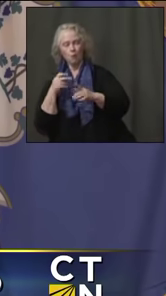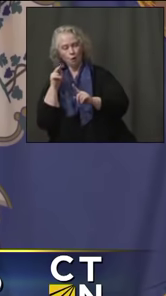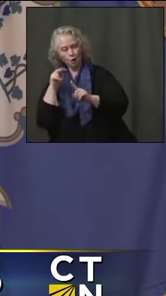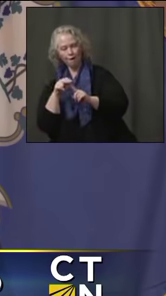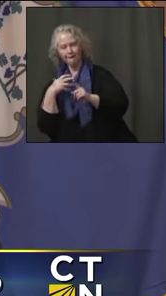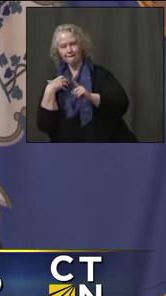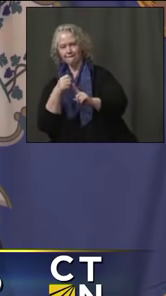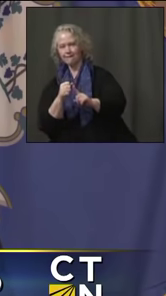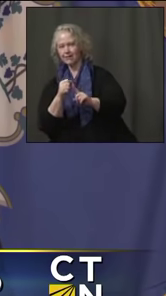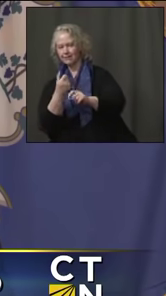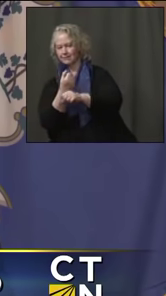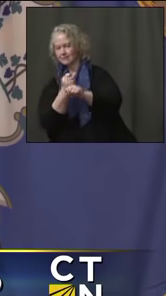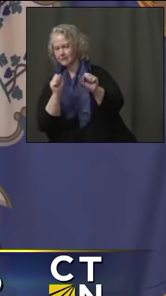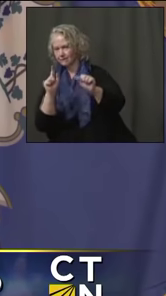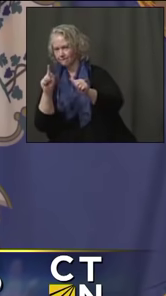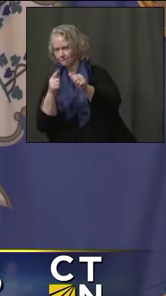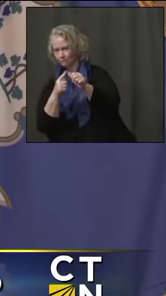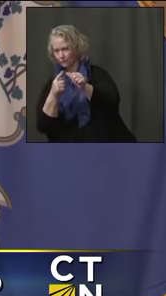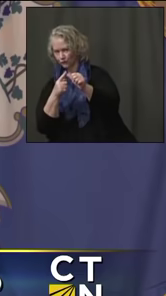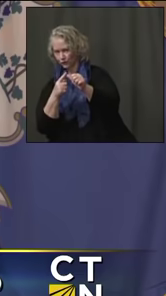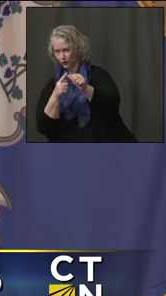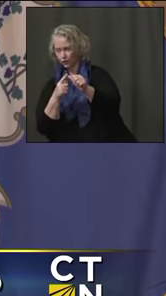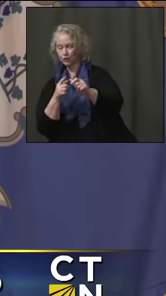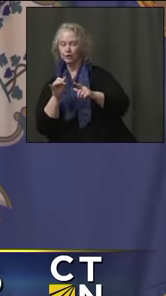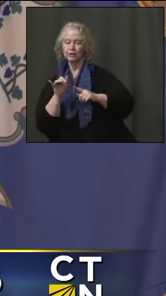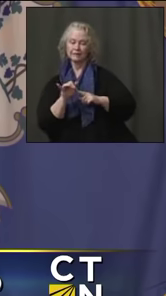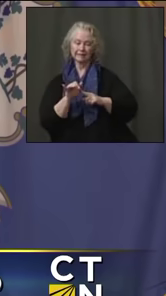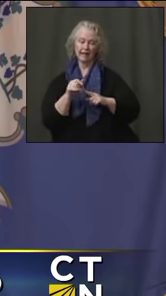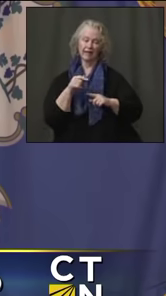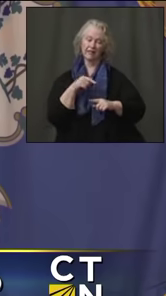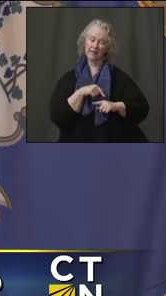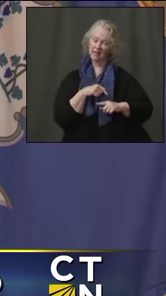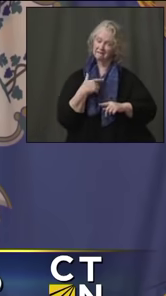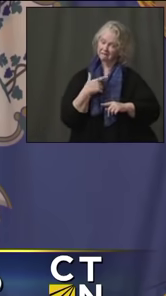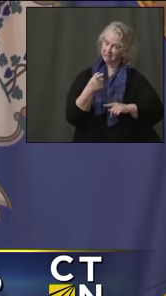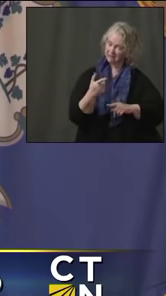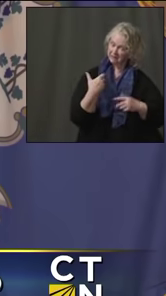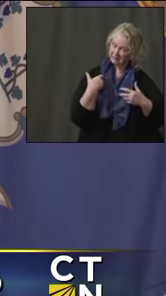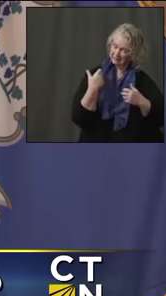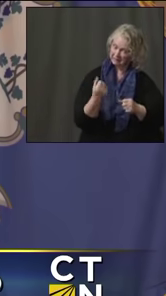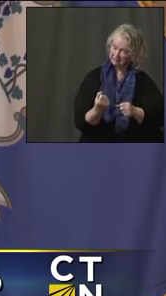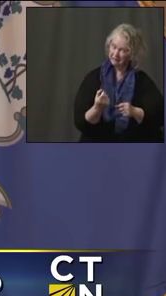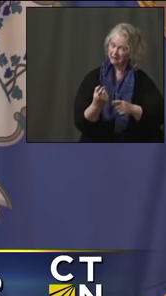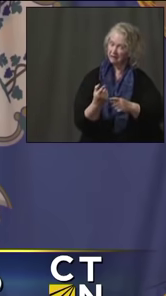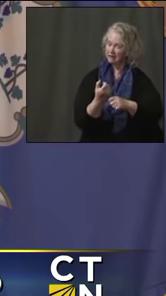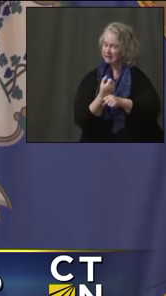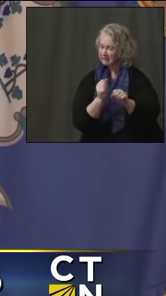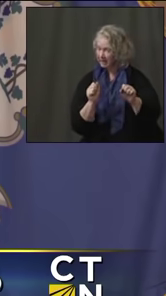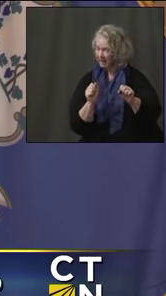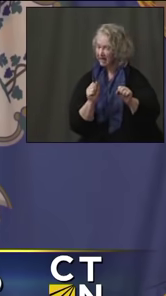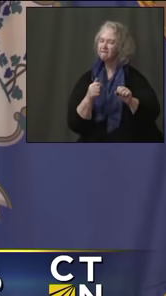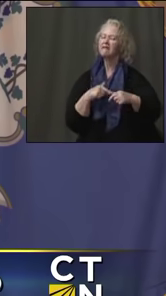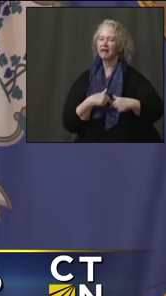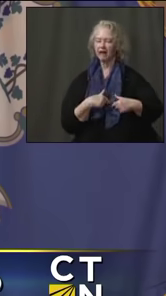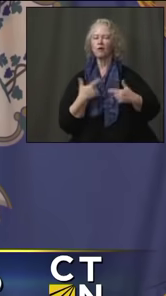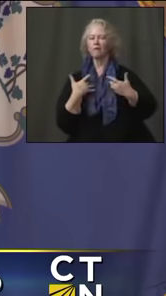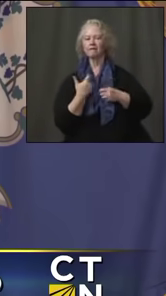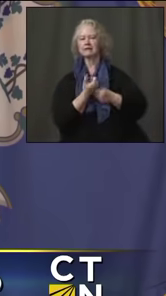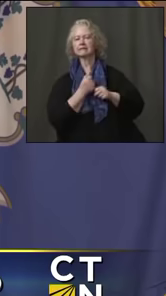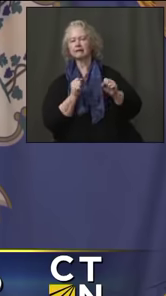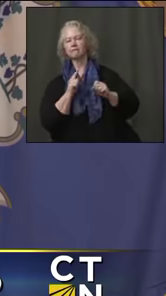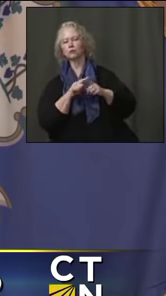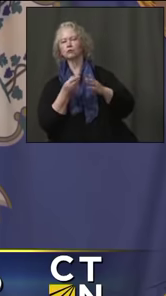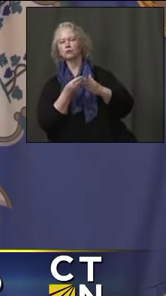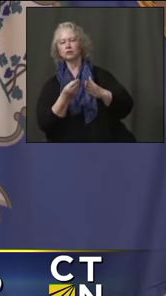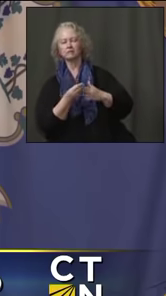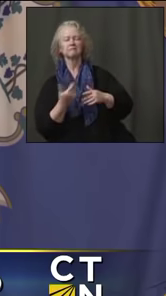comes back until the consumer is confident that the public health is under control.